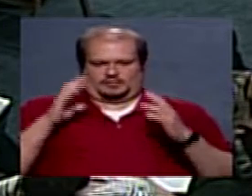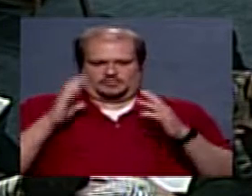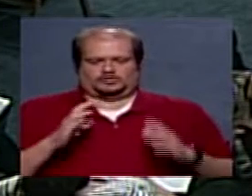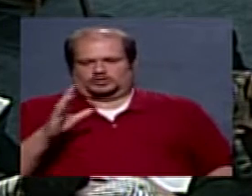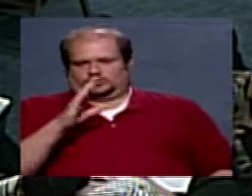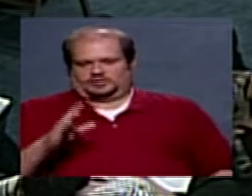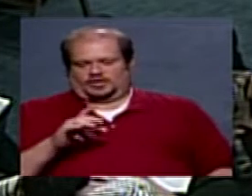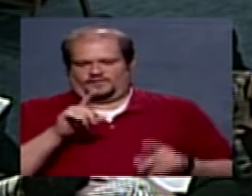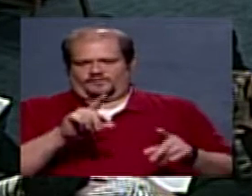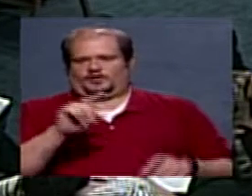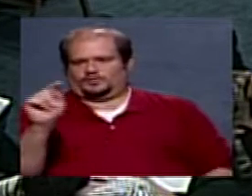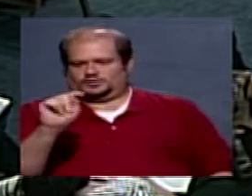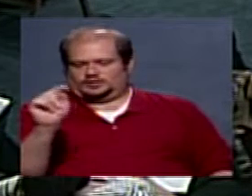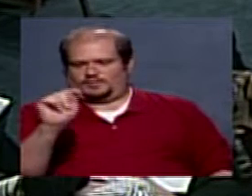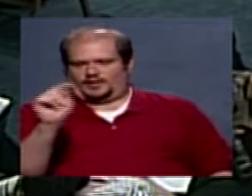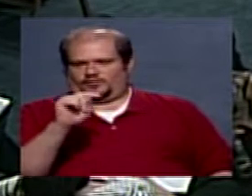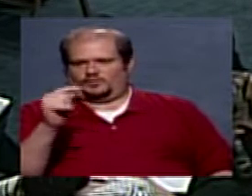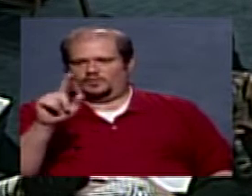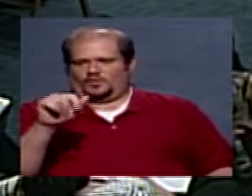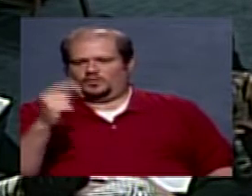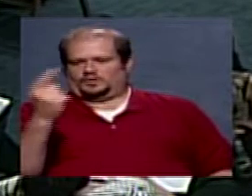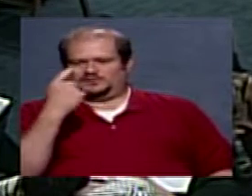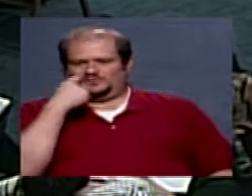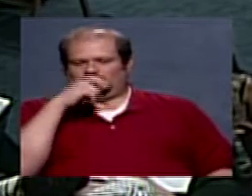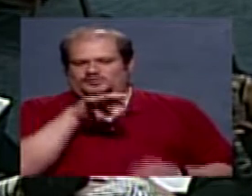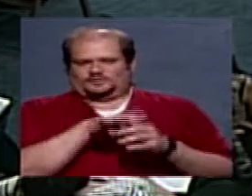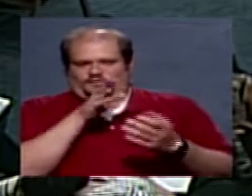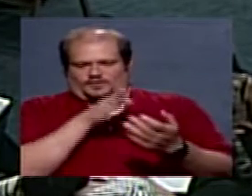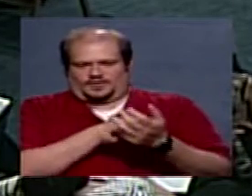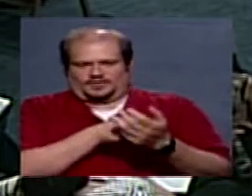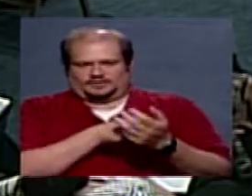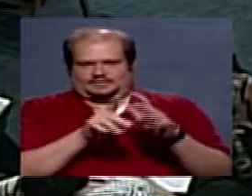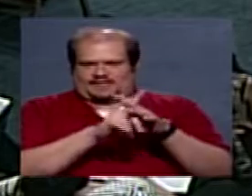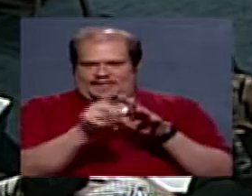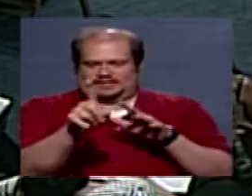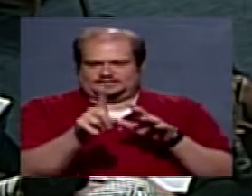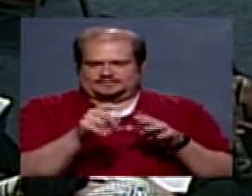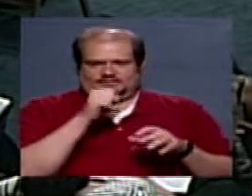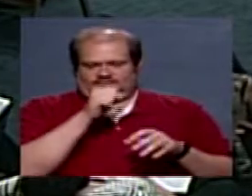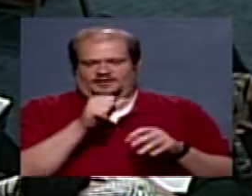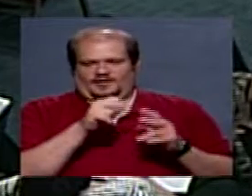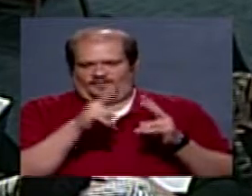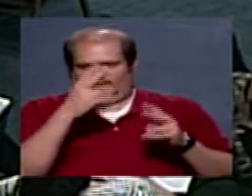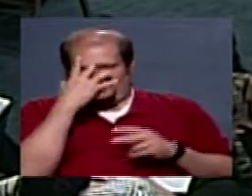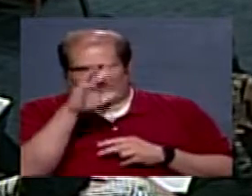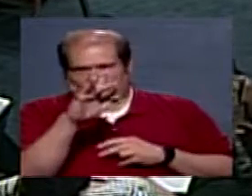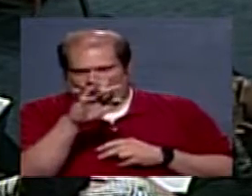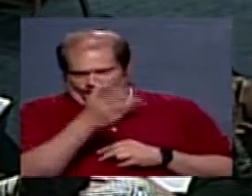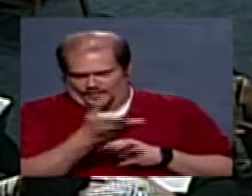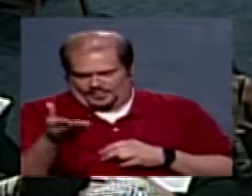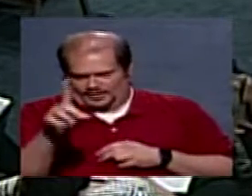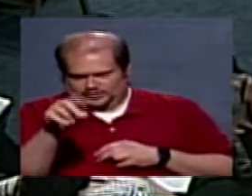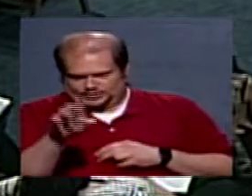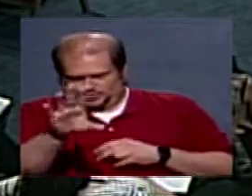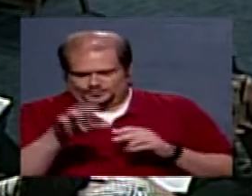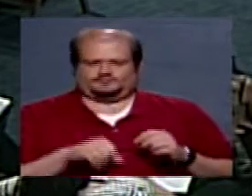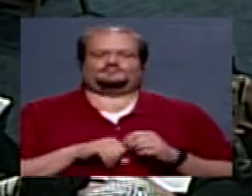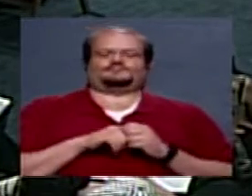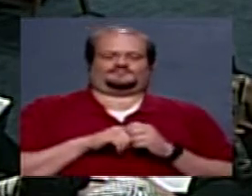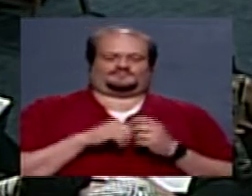never go to the bathroom when someone you just voted against is exiting. It's not a very smart move.